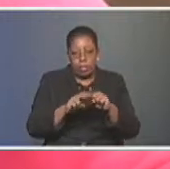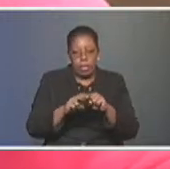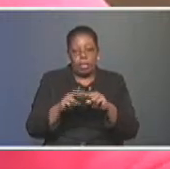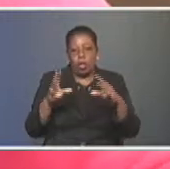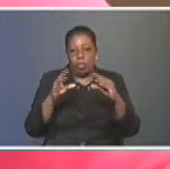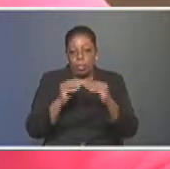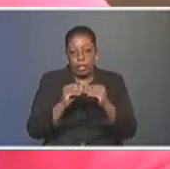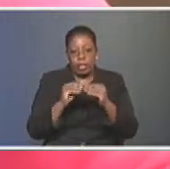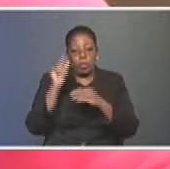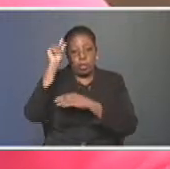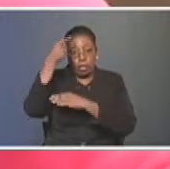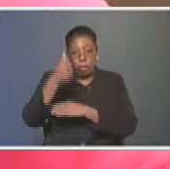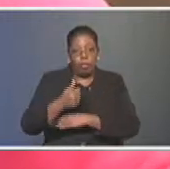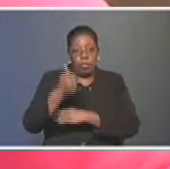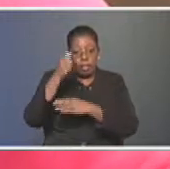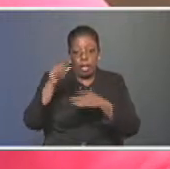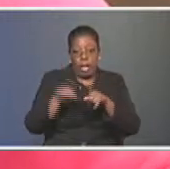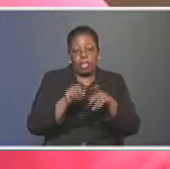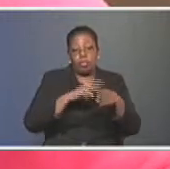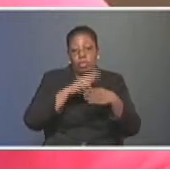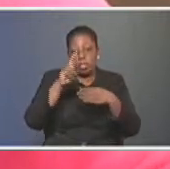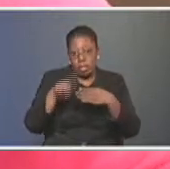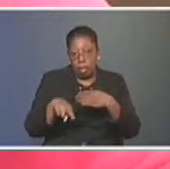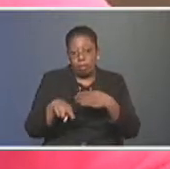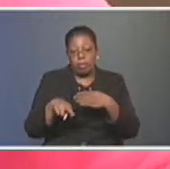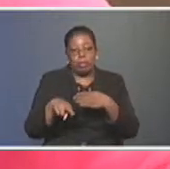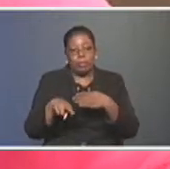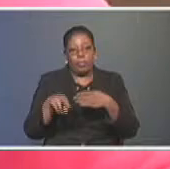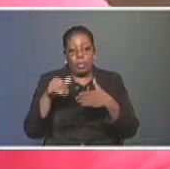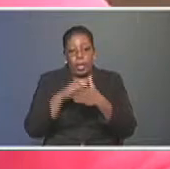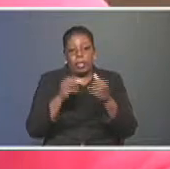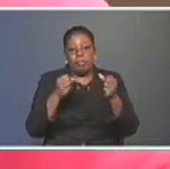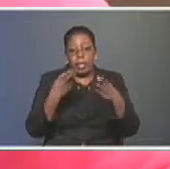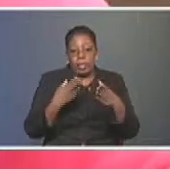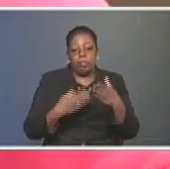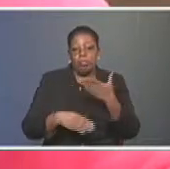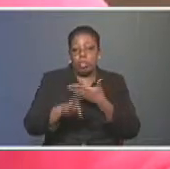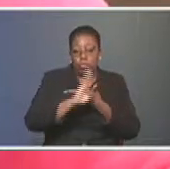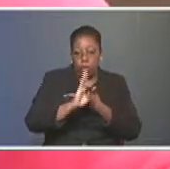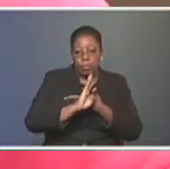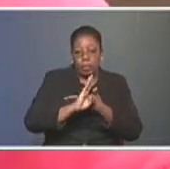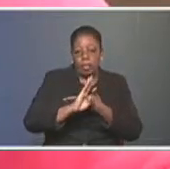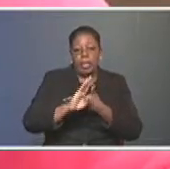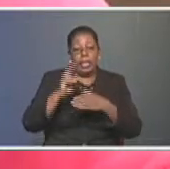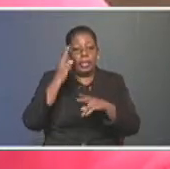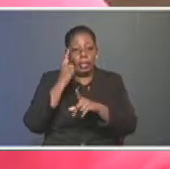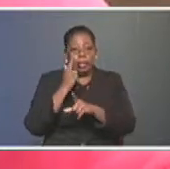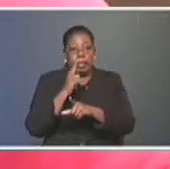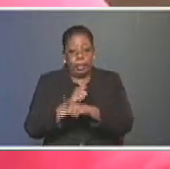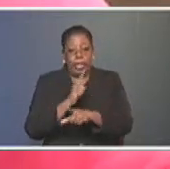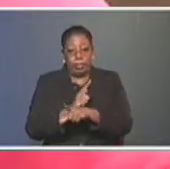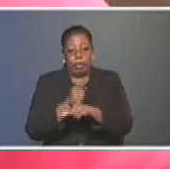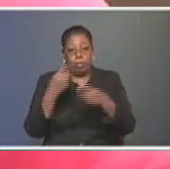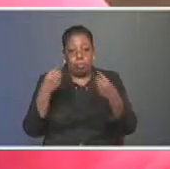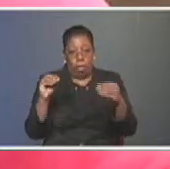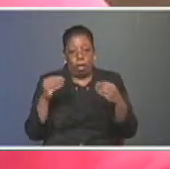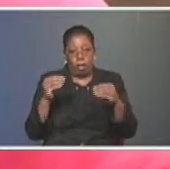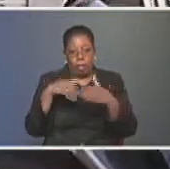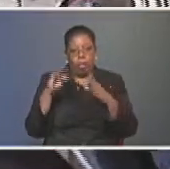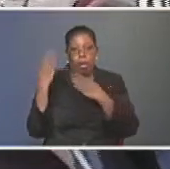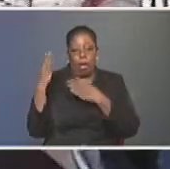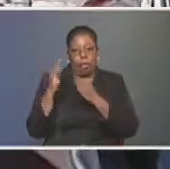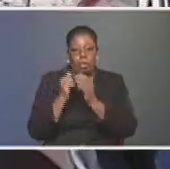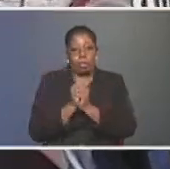officials, and as a result, it resulted in a number of disruptions in the labor market and the industrial relations environment in the